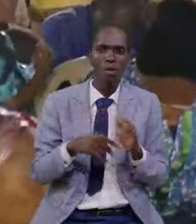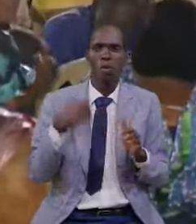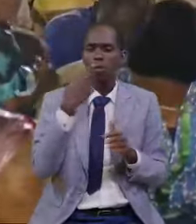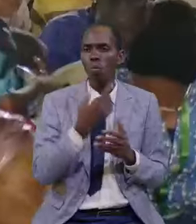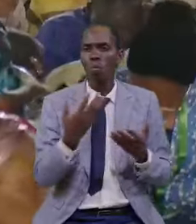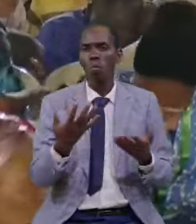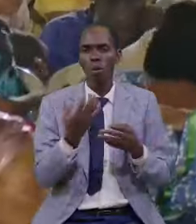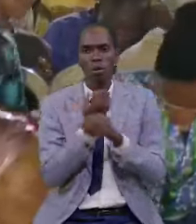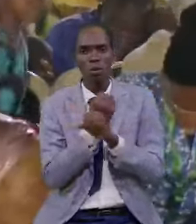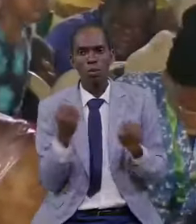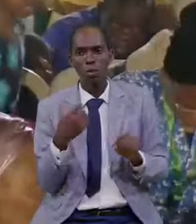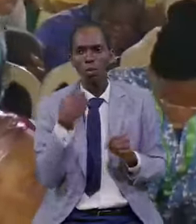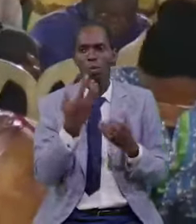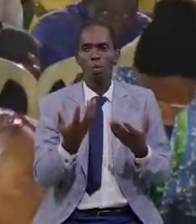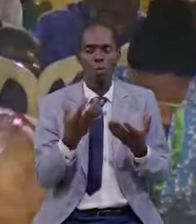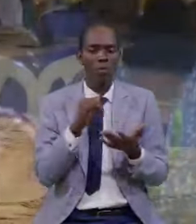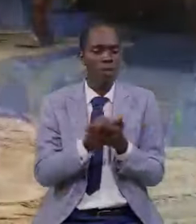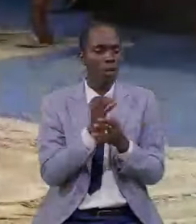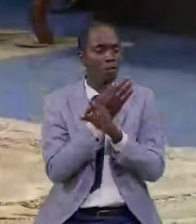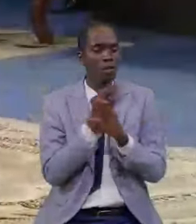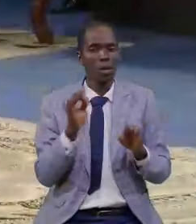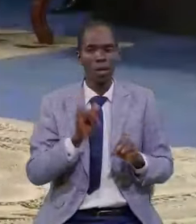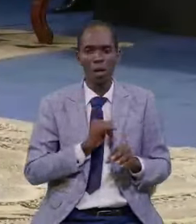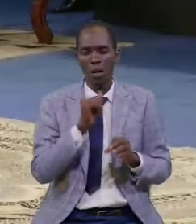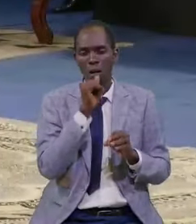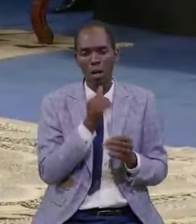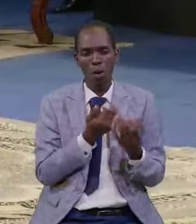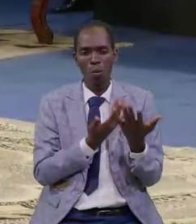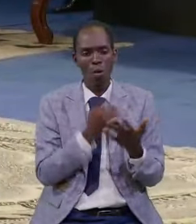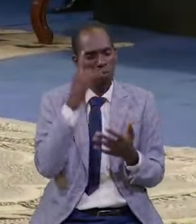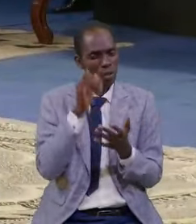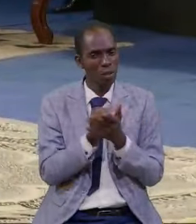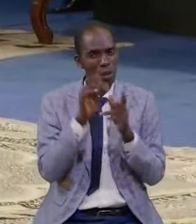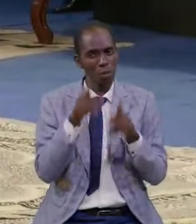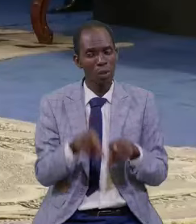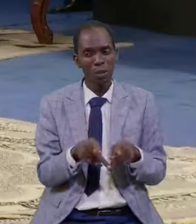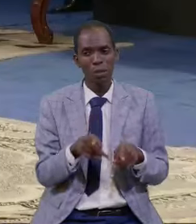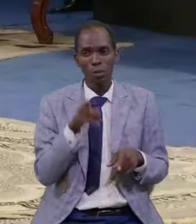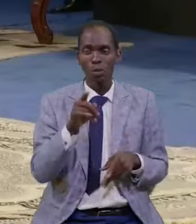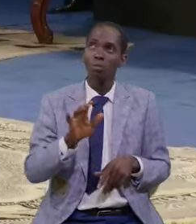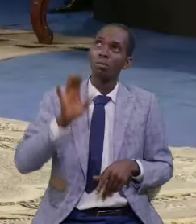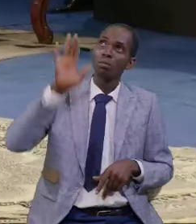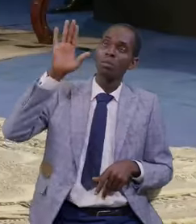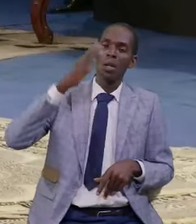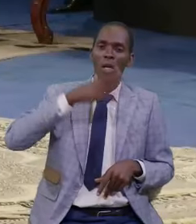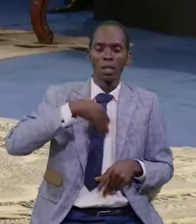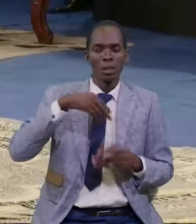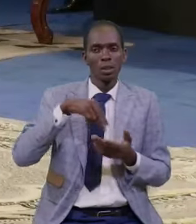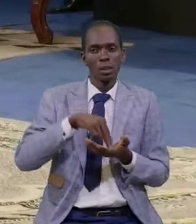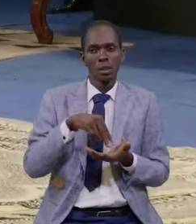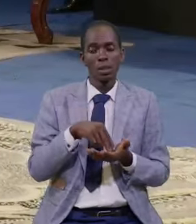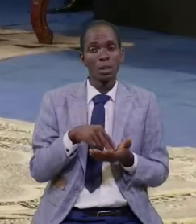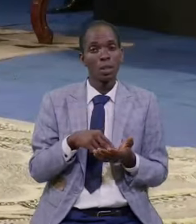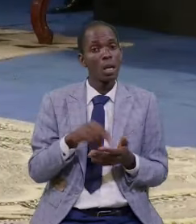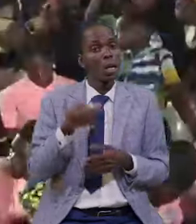the freedom. I'm waiting for that person. Raise up your hand and stand up. Thank you very much. God bless you there. Anywhere you